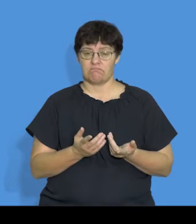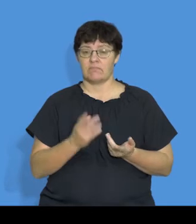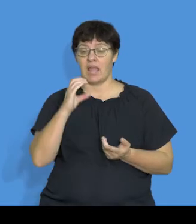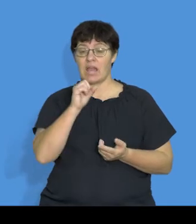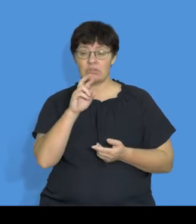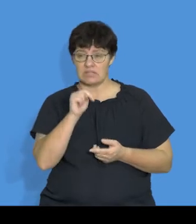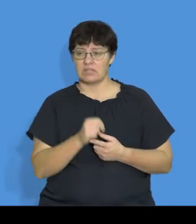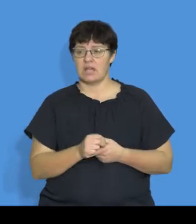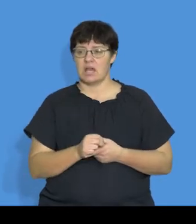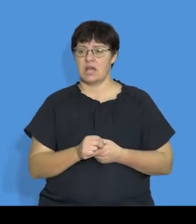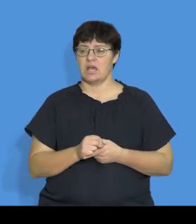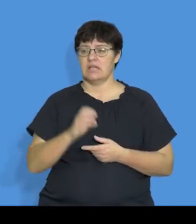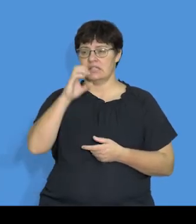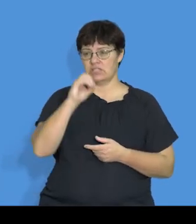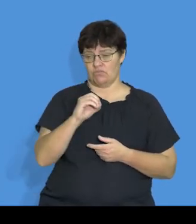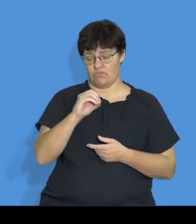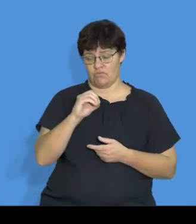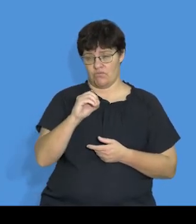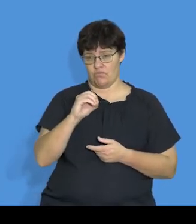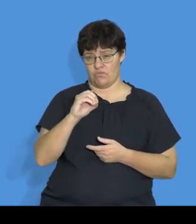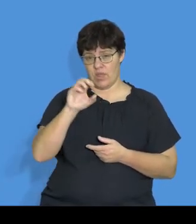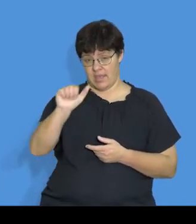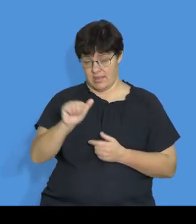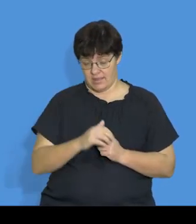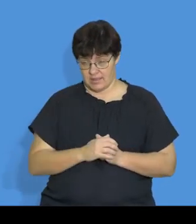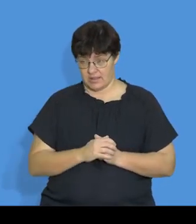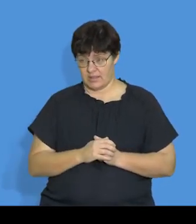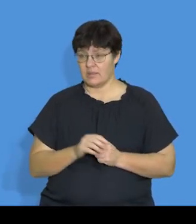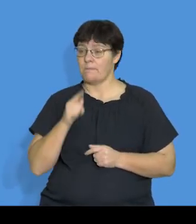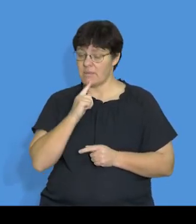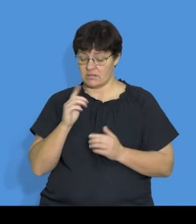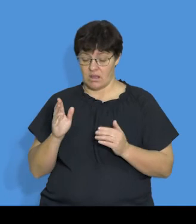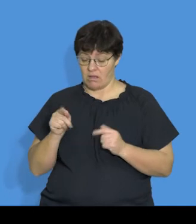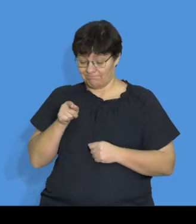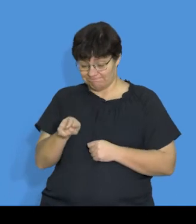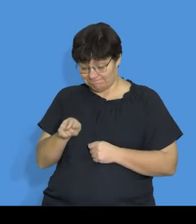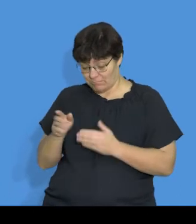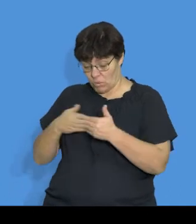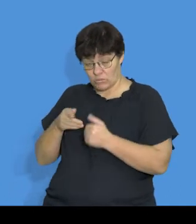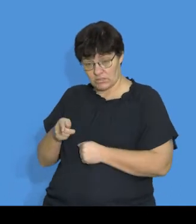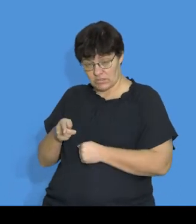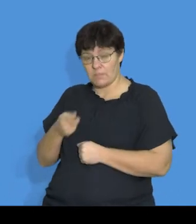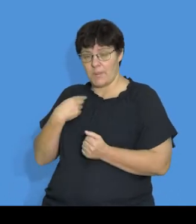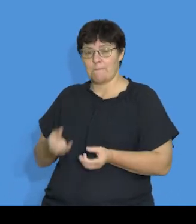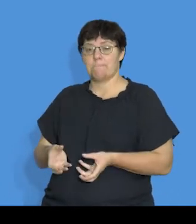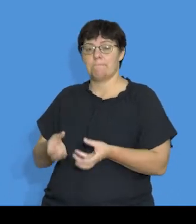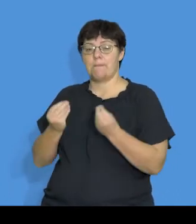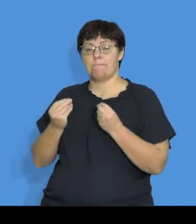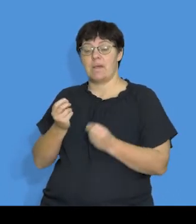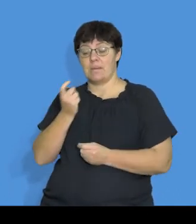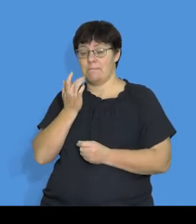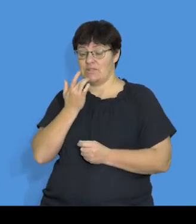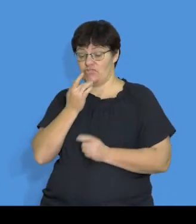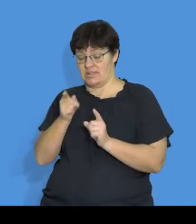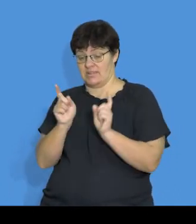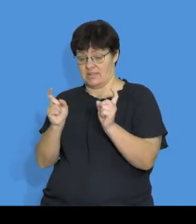amperes. That was for the open switch. But for the closed circuit or closed switch, we got a voltage across the battery, right? And